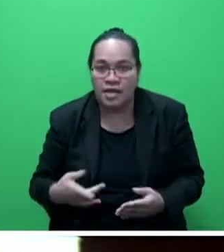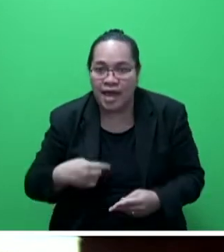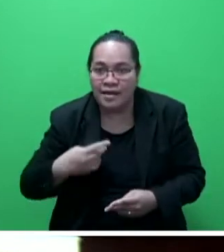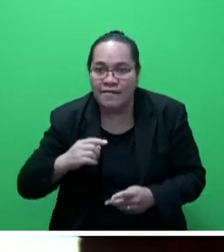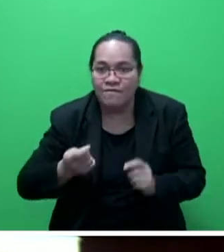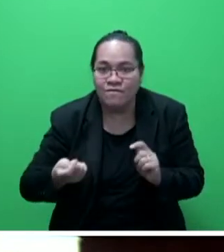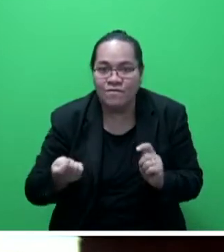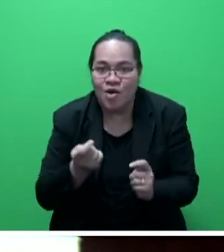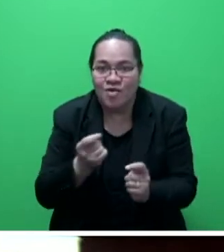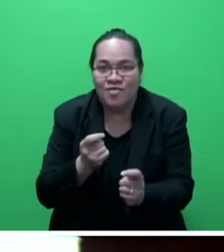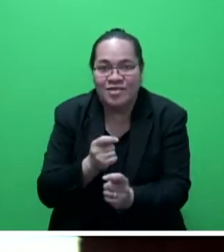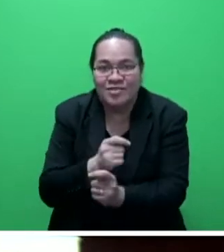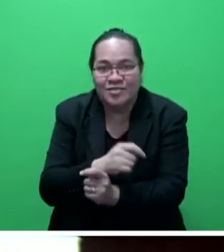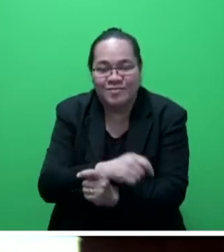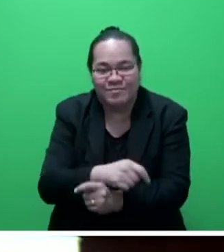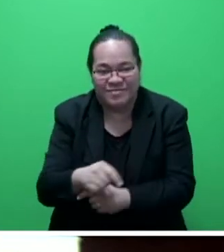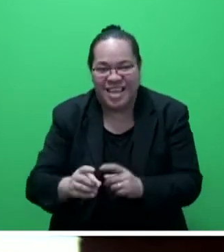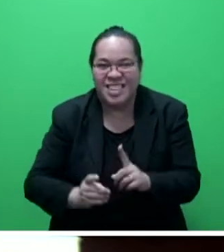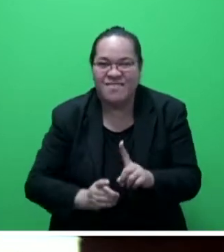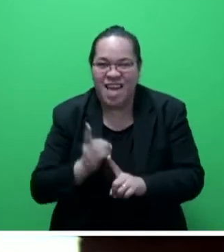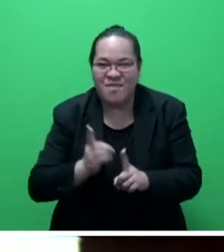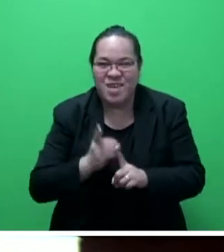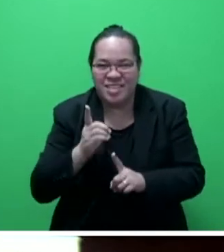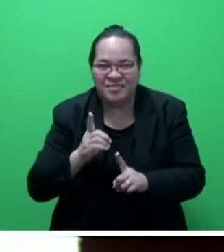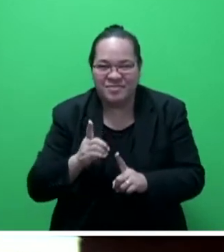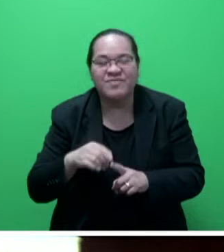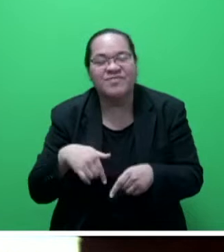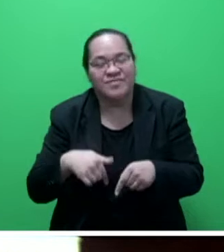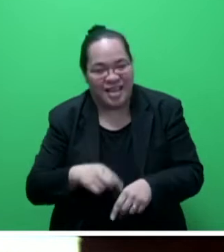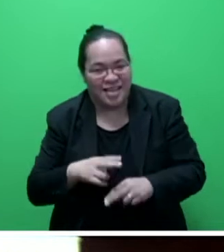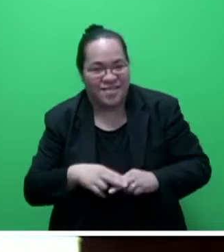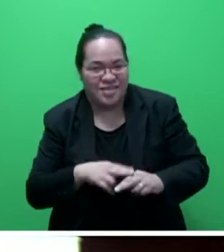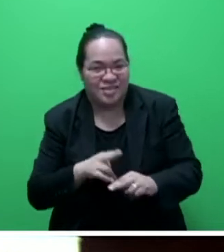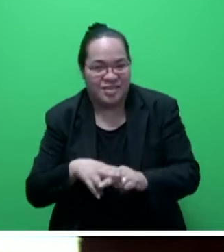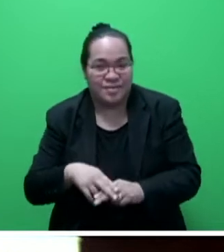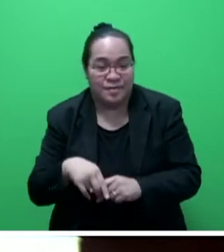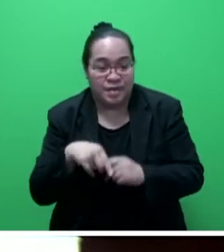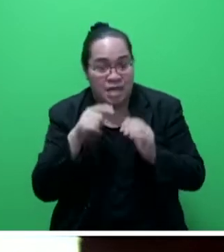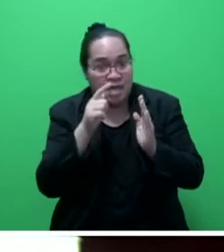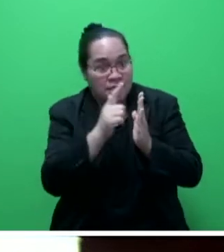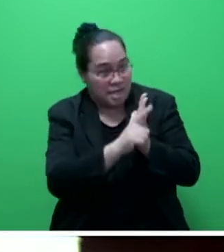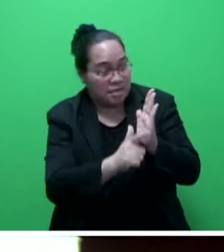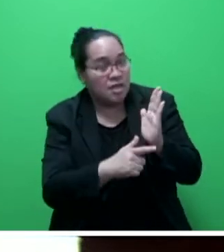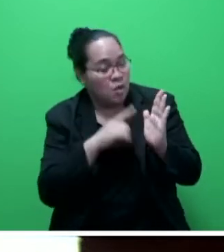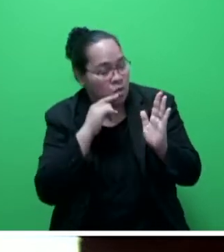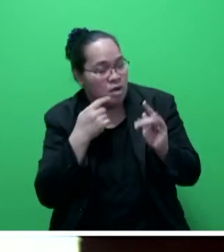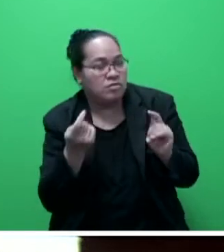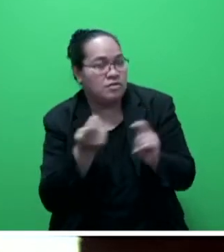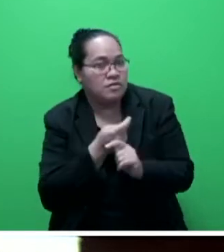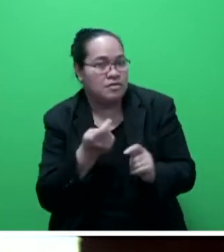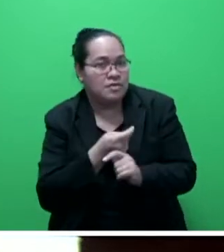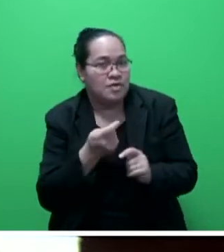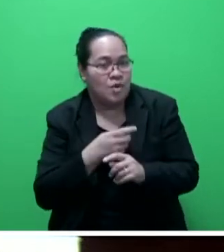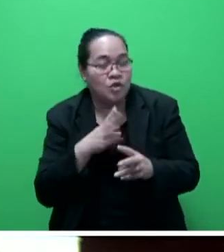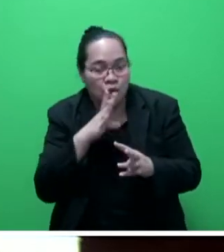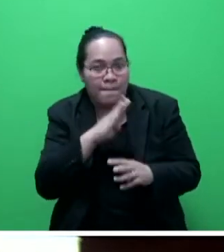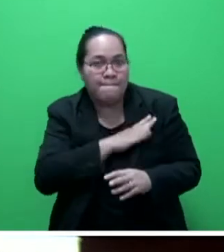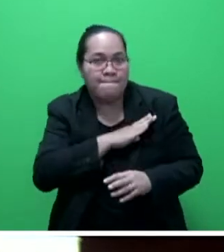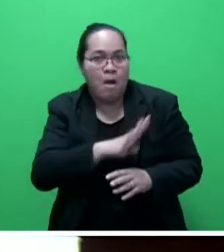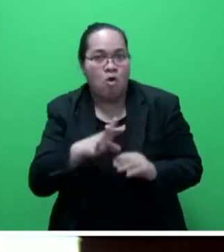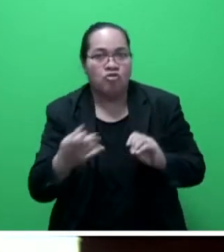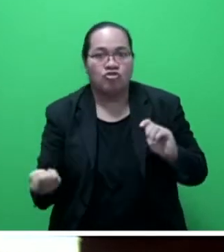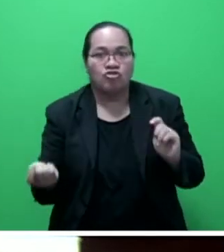evolving development trends in Fiji. The legislations will be reviewed in such a way that it makes a bold changes to